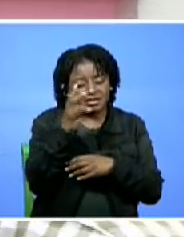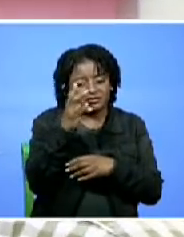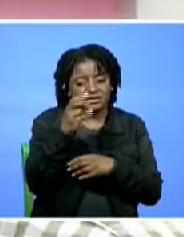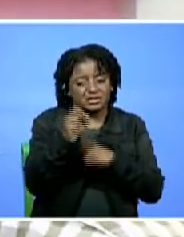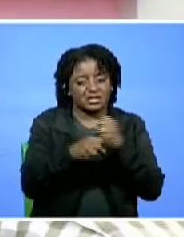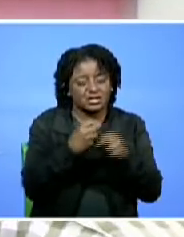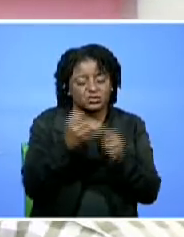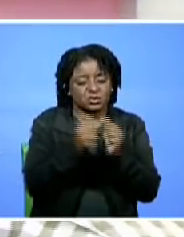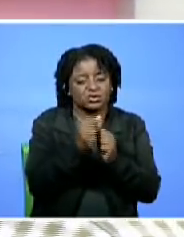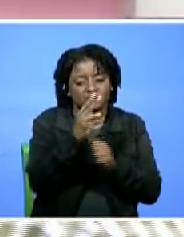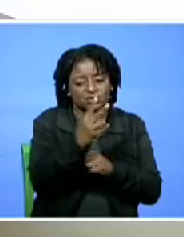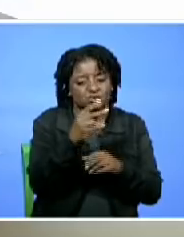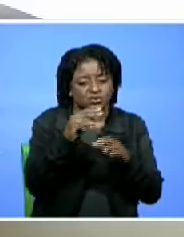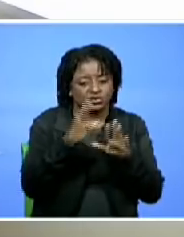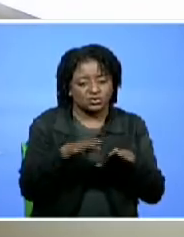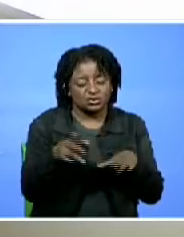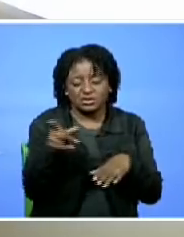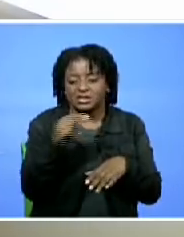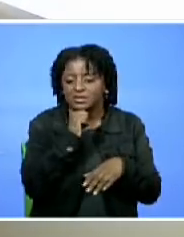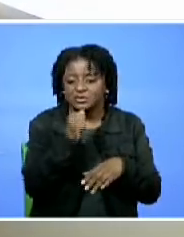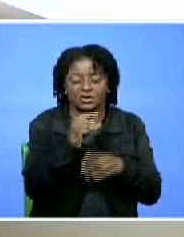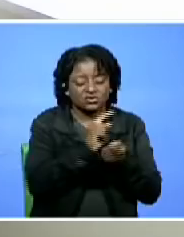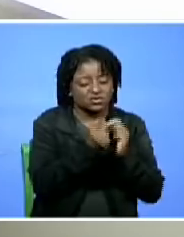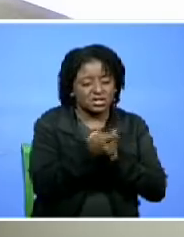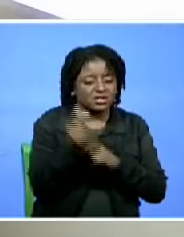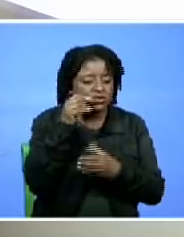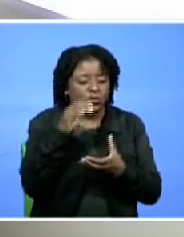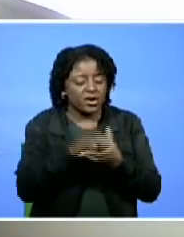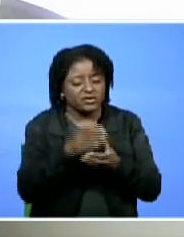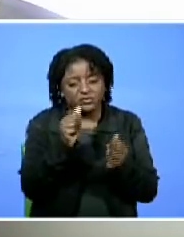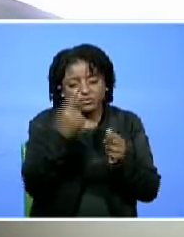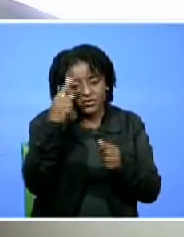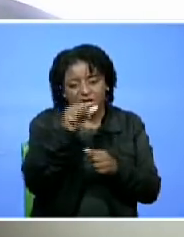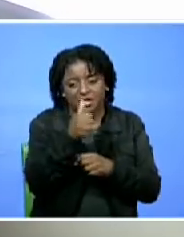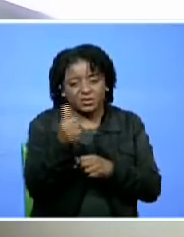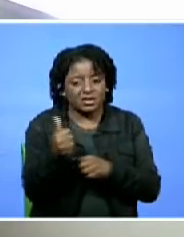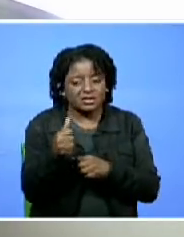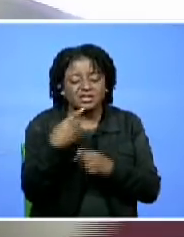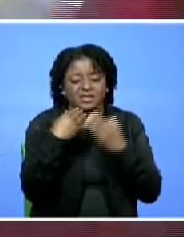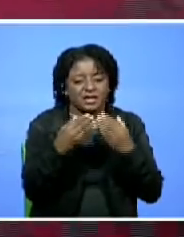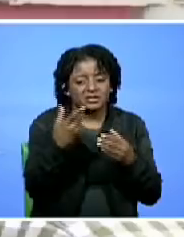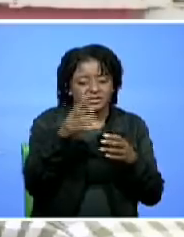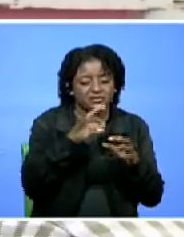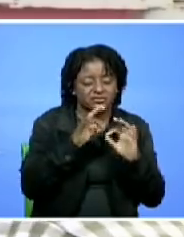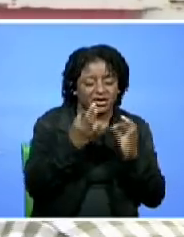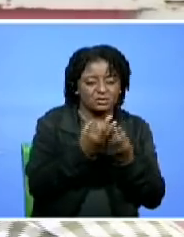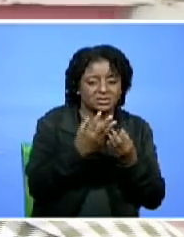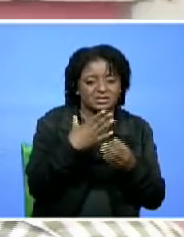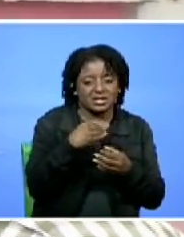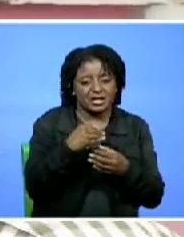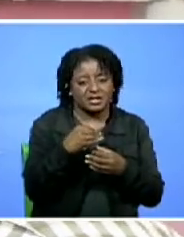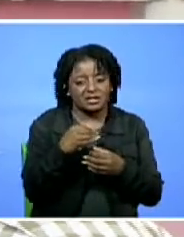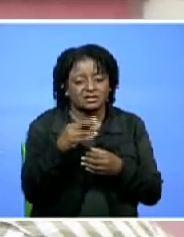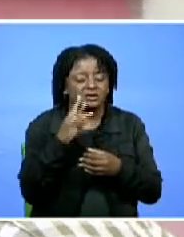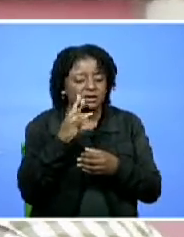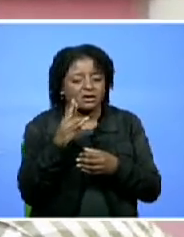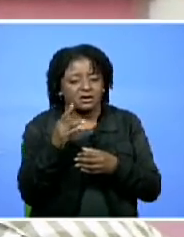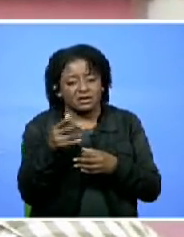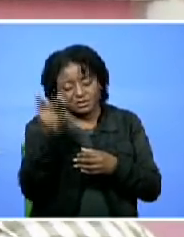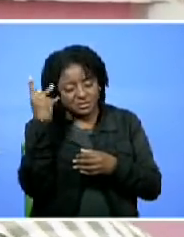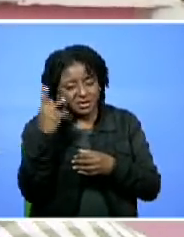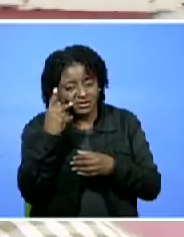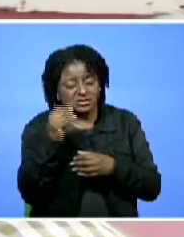his wife for anyone else and thanked his family and in-laws for their unwavering support. I dropped her to the airport on Wednesday